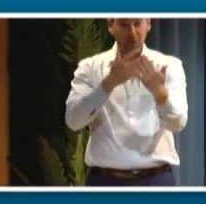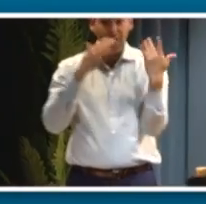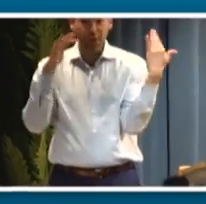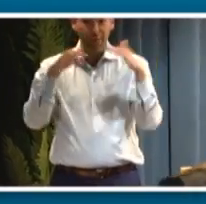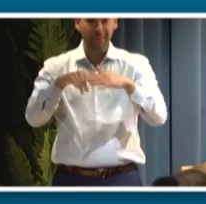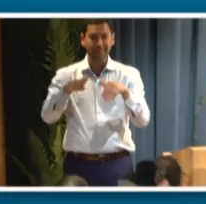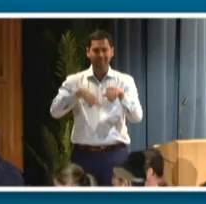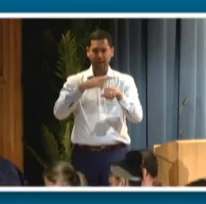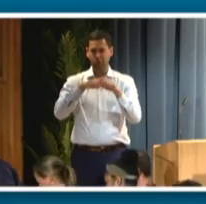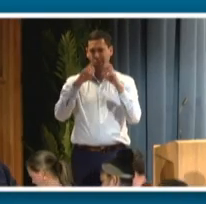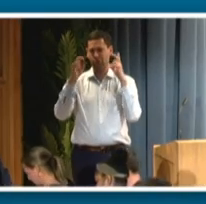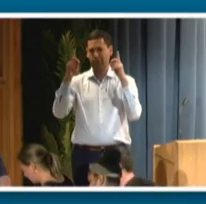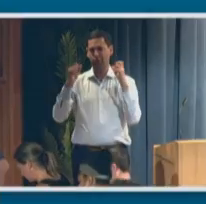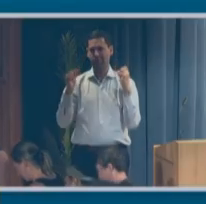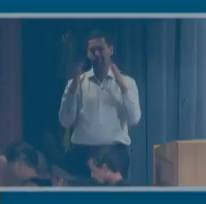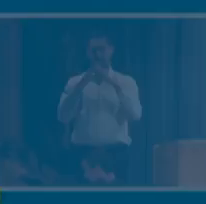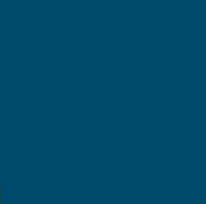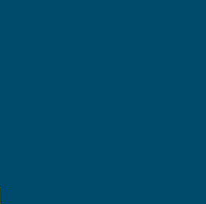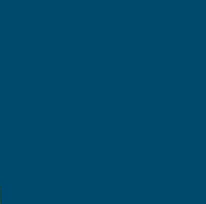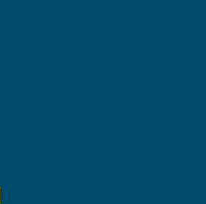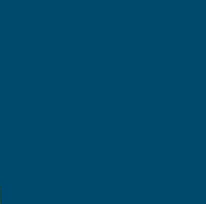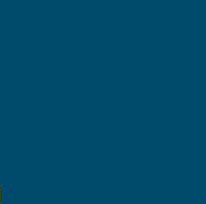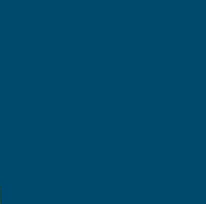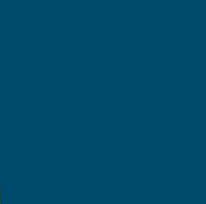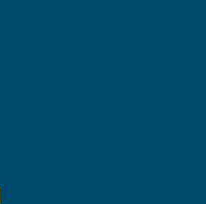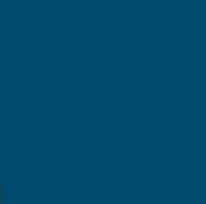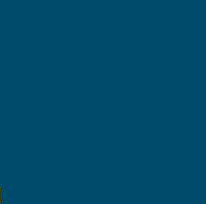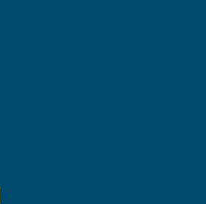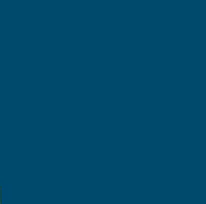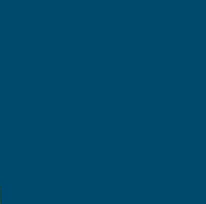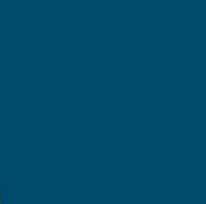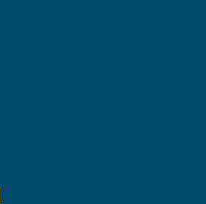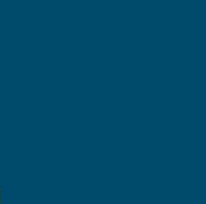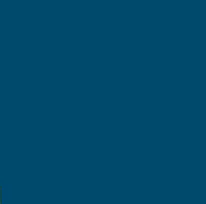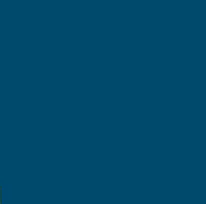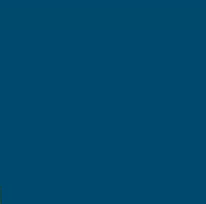Education Summit. Thank you.